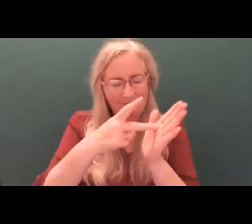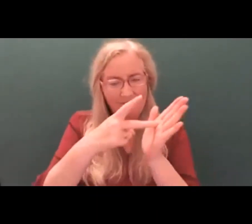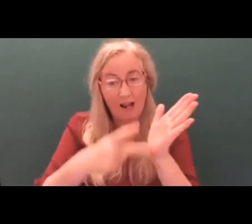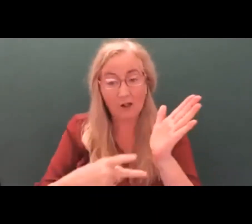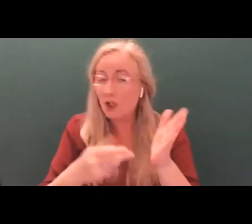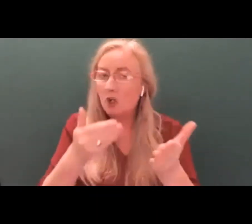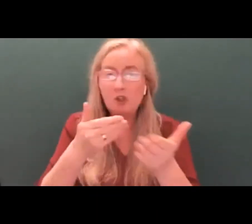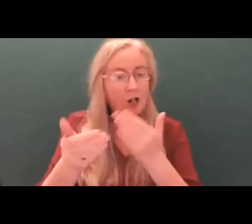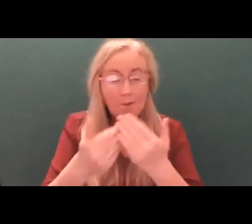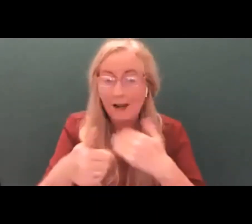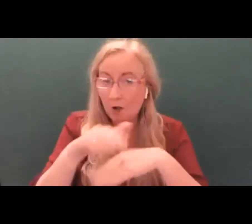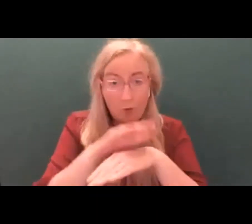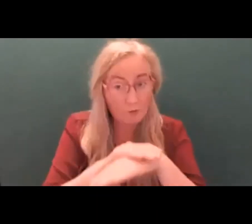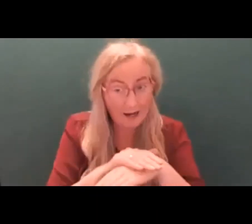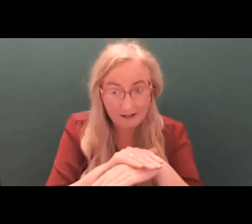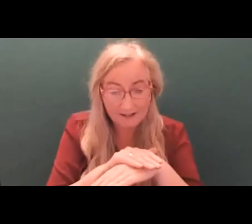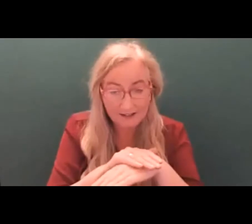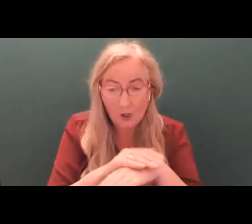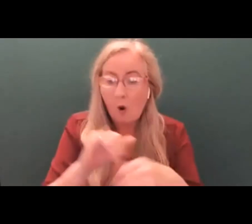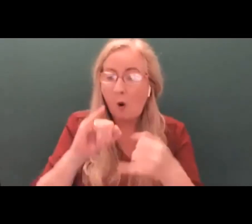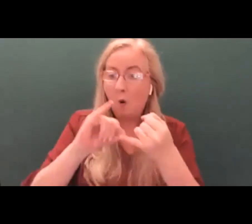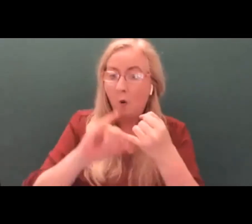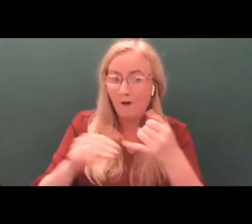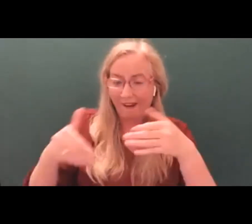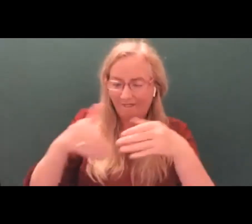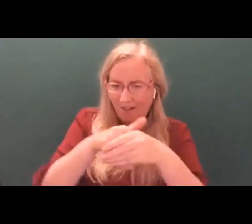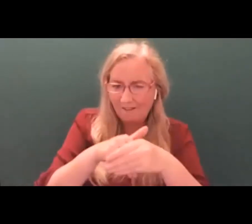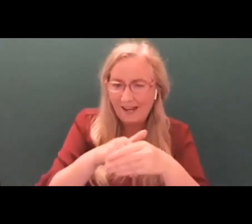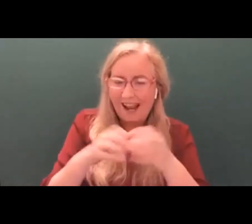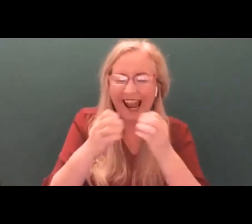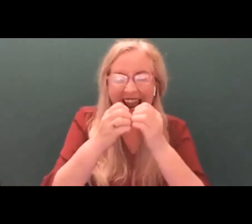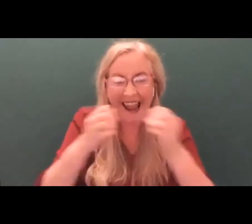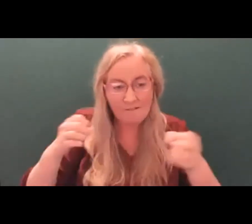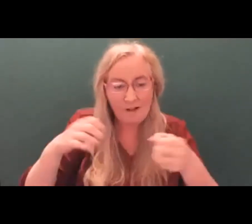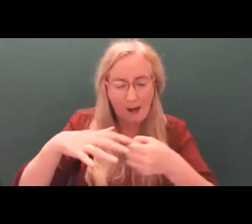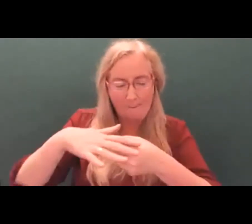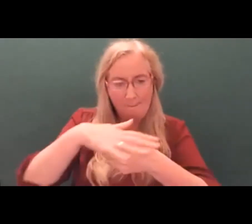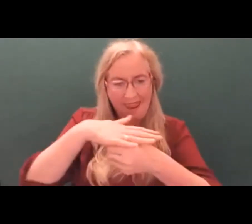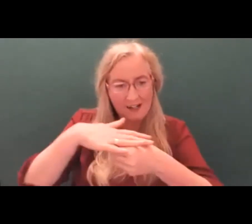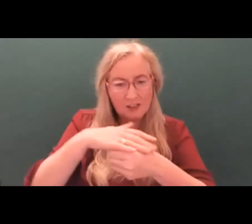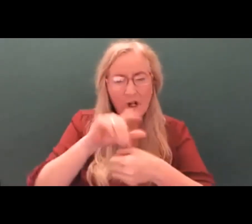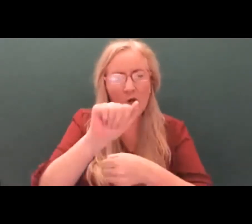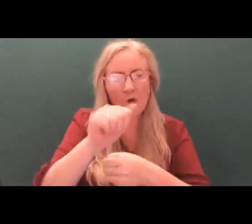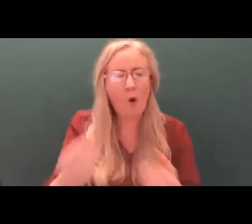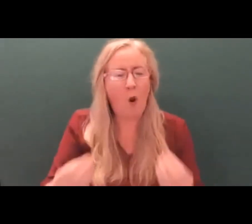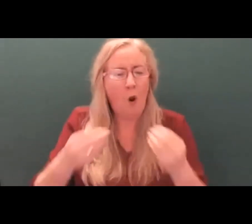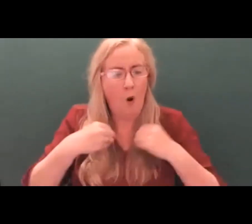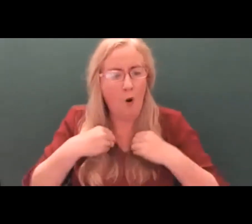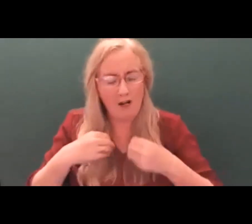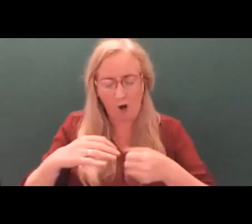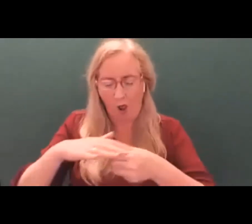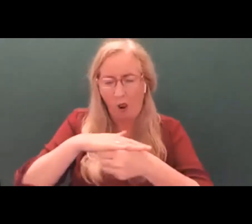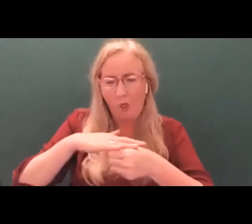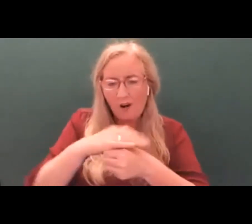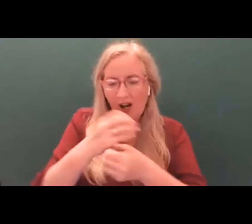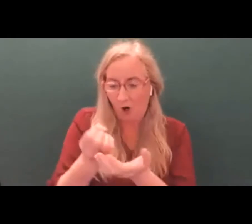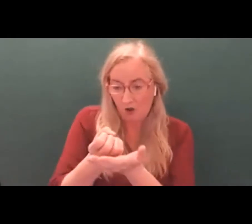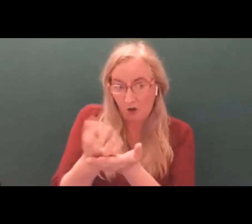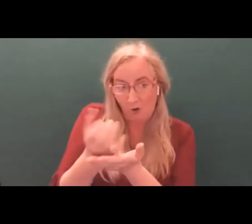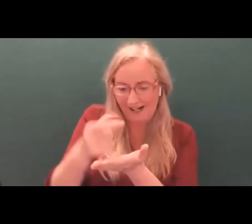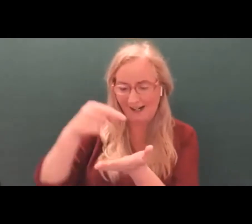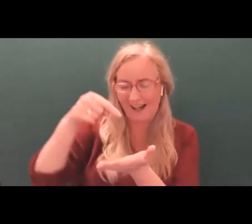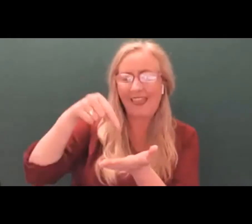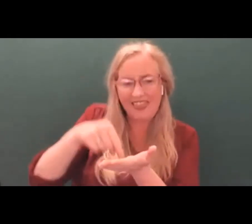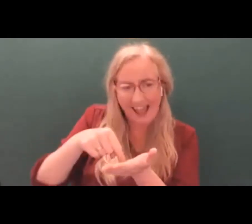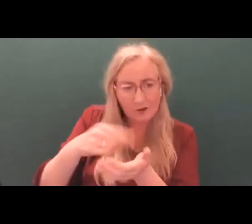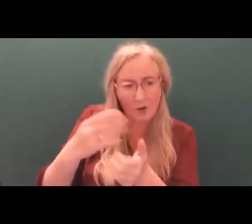where it is or who's involved, every place has. And your own local story in and itself will be